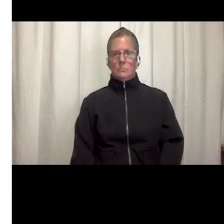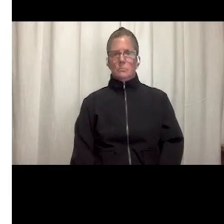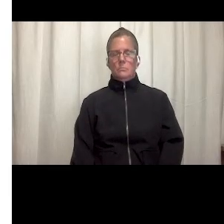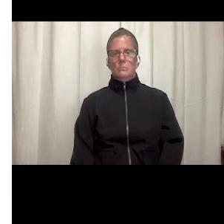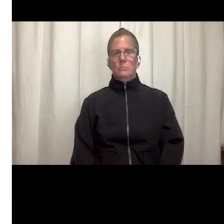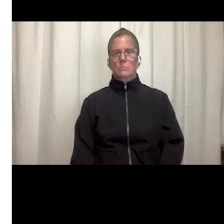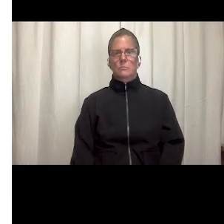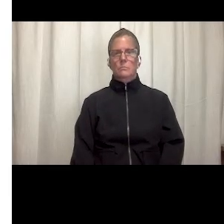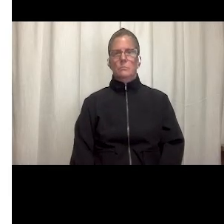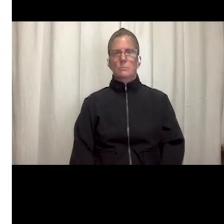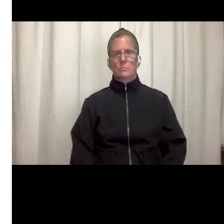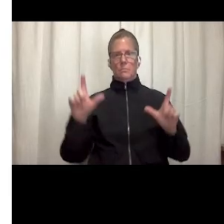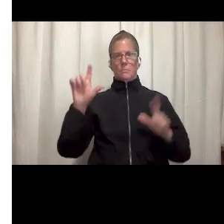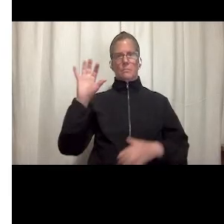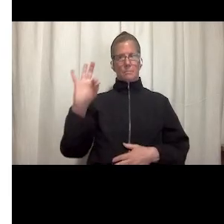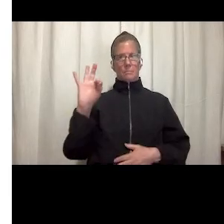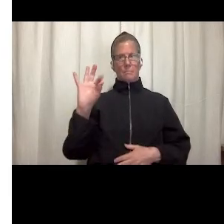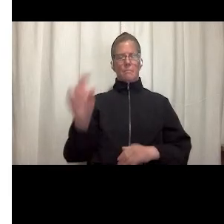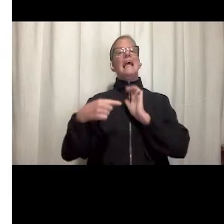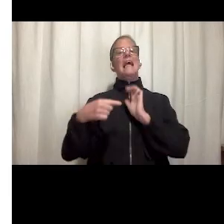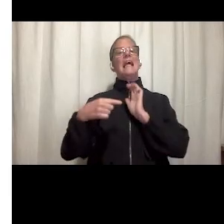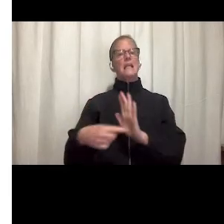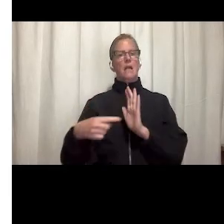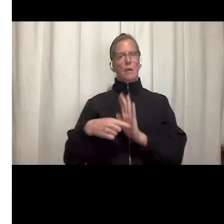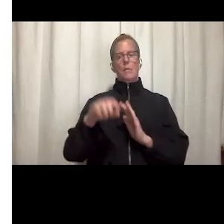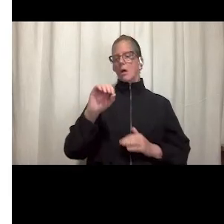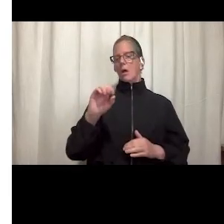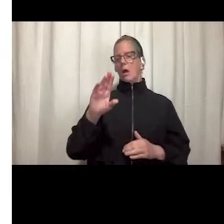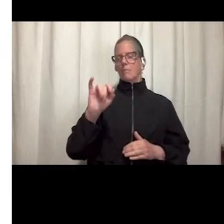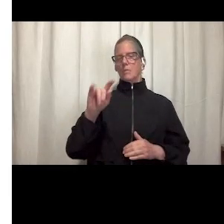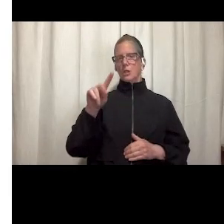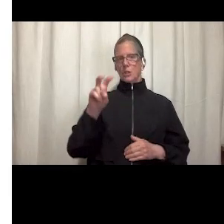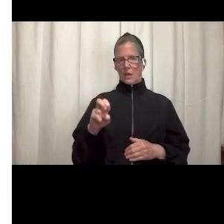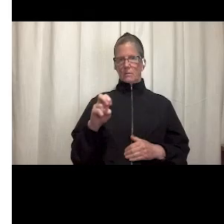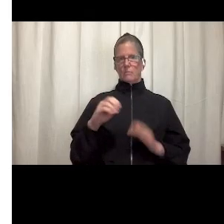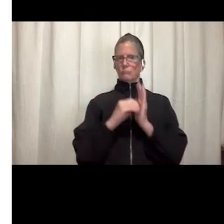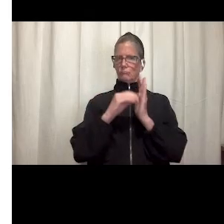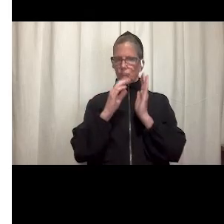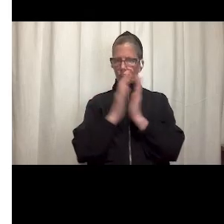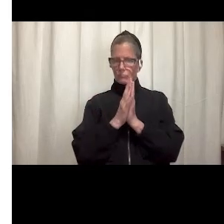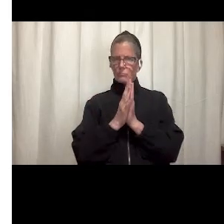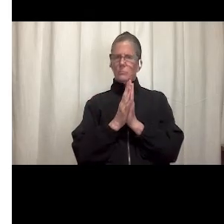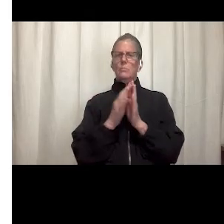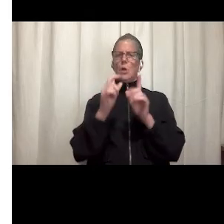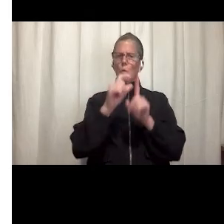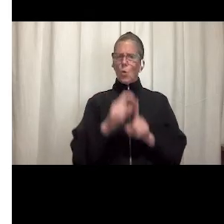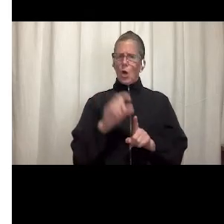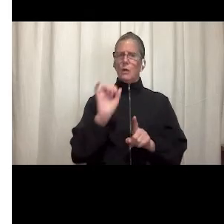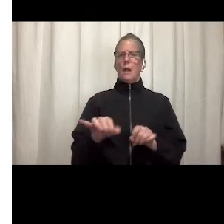Slide 9, examples of objectives stated in measurable terms.